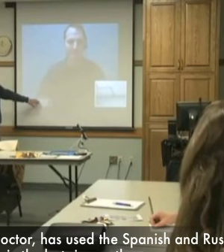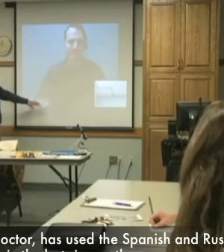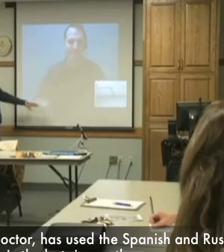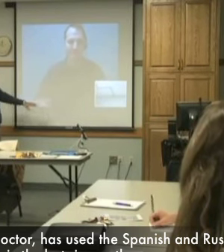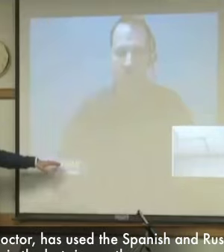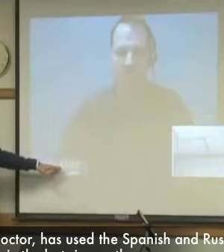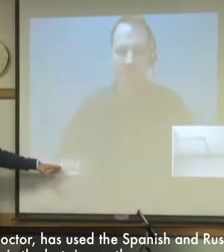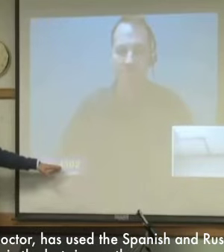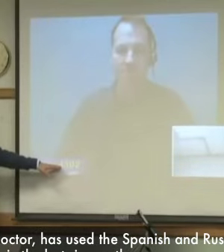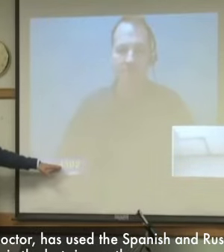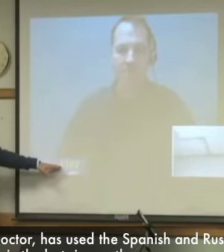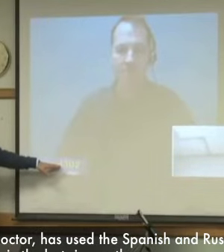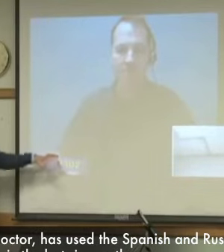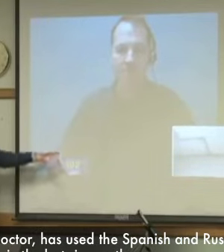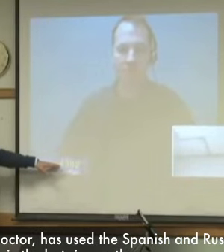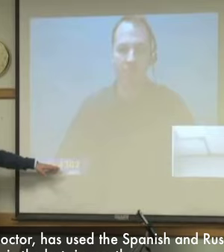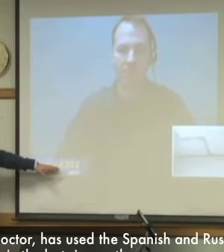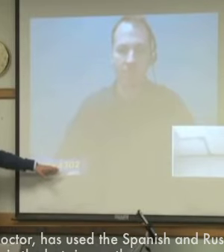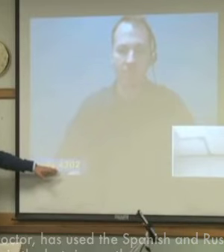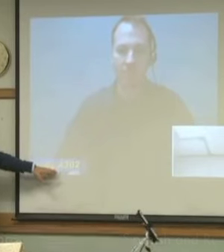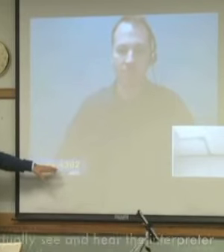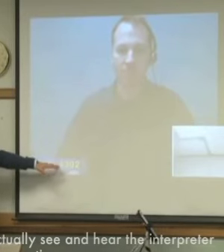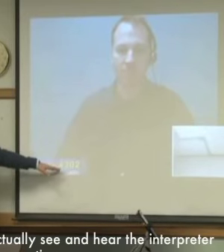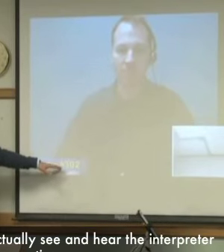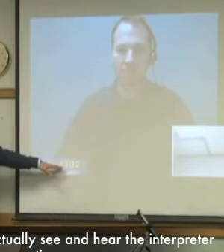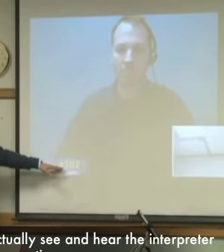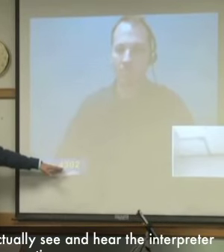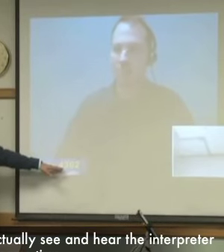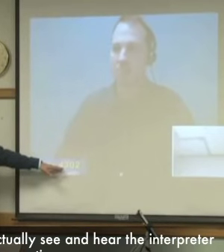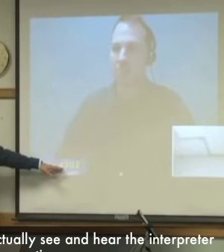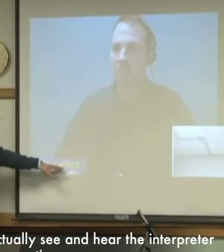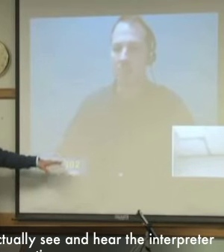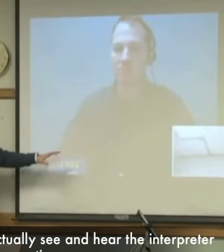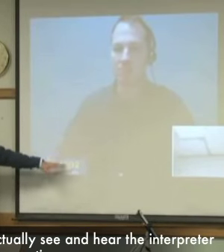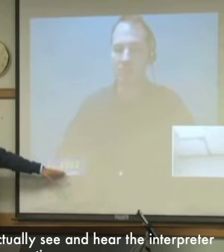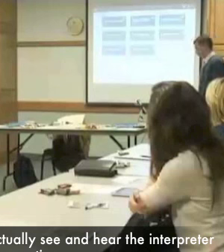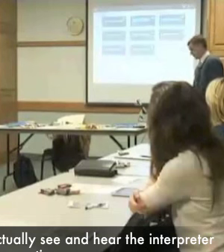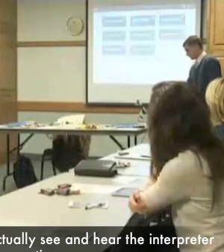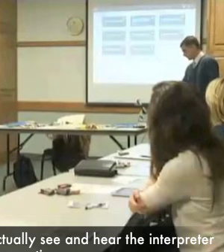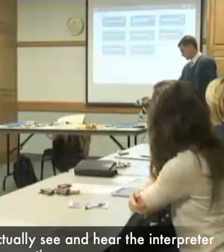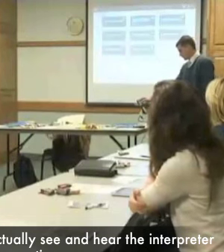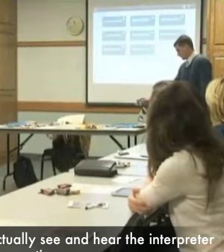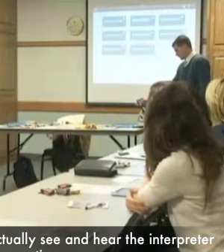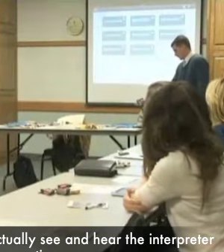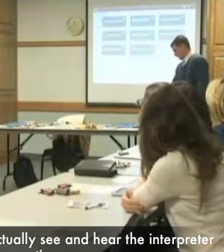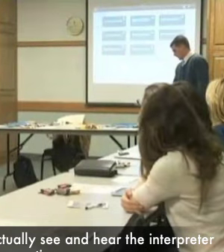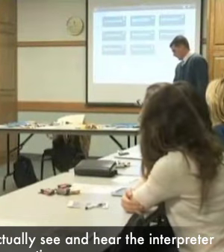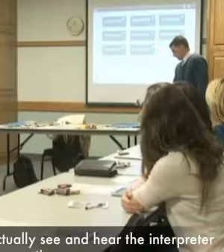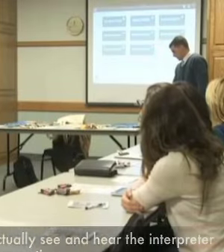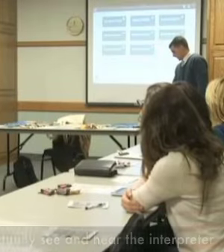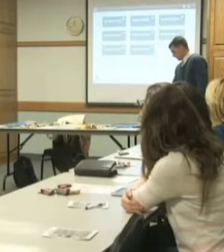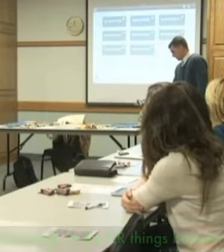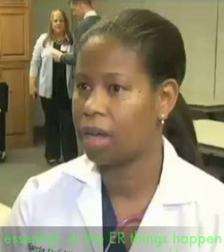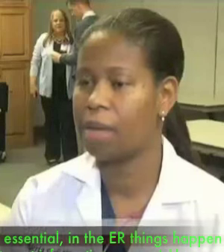Russian application three times in the last six months. She says it helps to actually see and hear the interpreter and the patient at the same